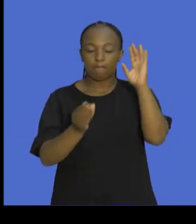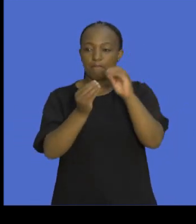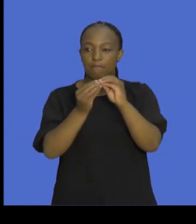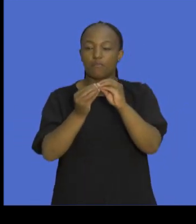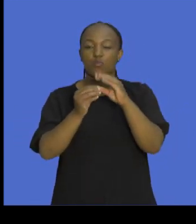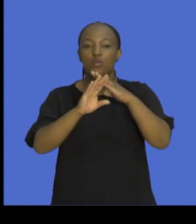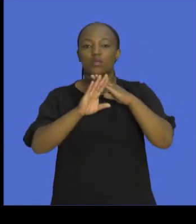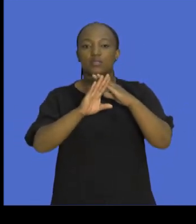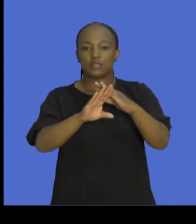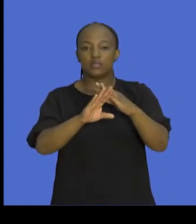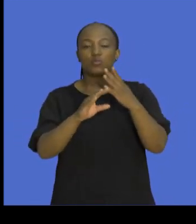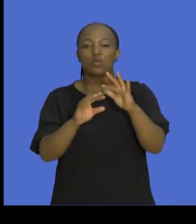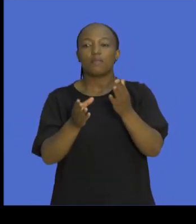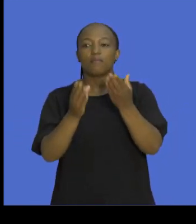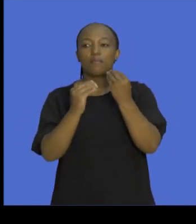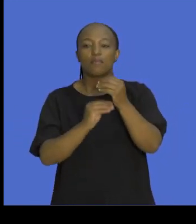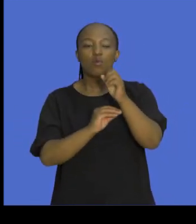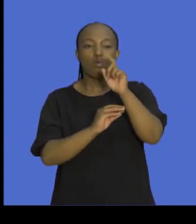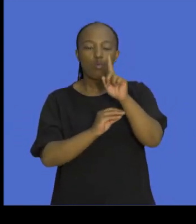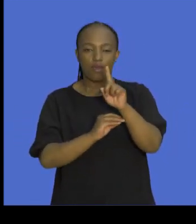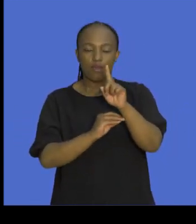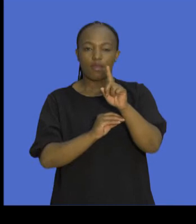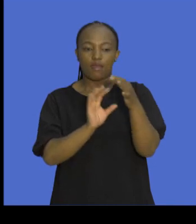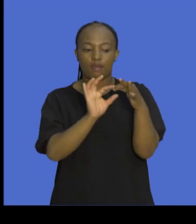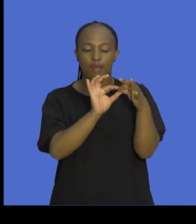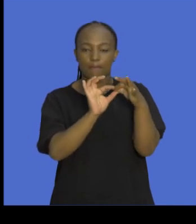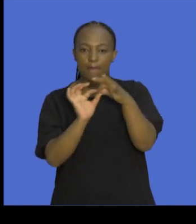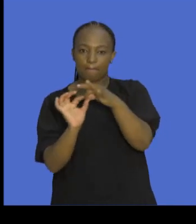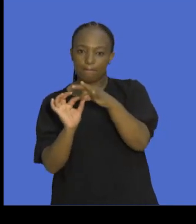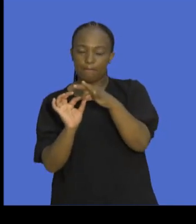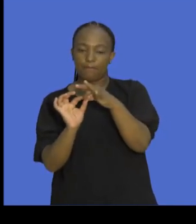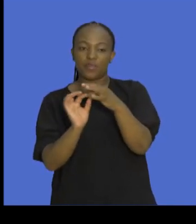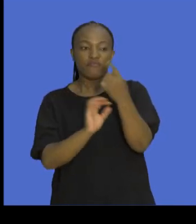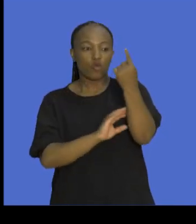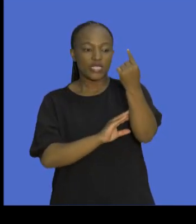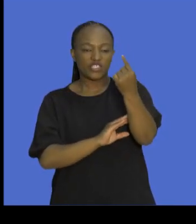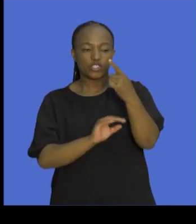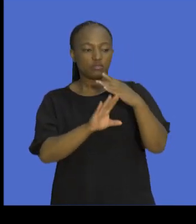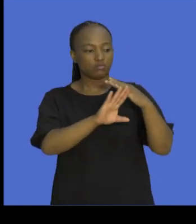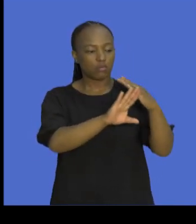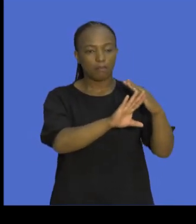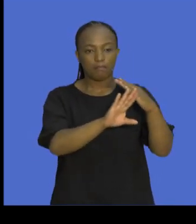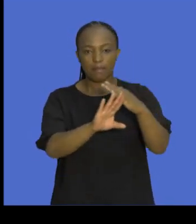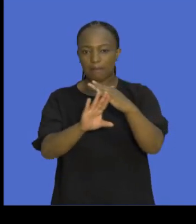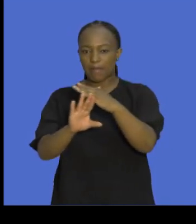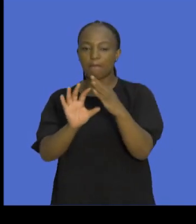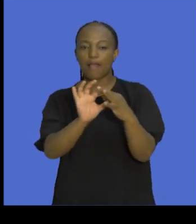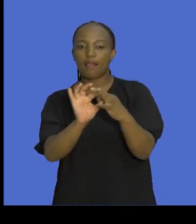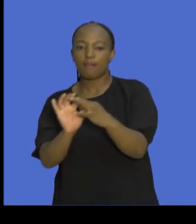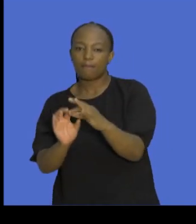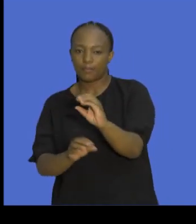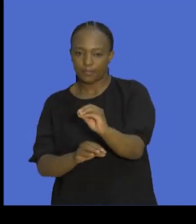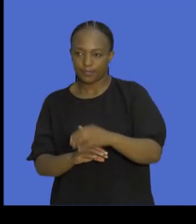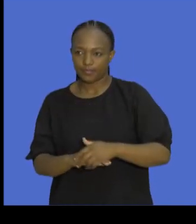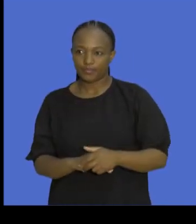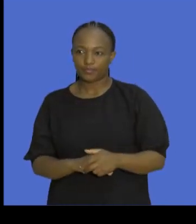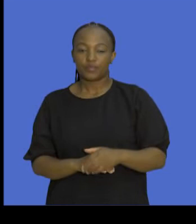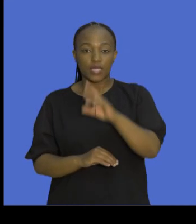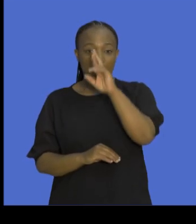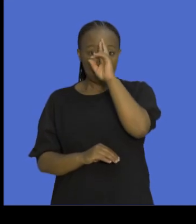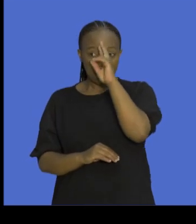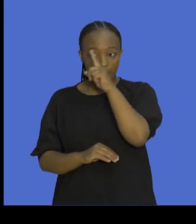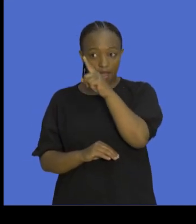the total resistance, we would actually consider the reciprocal of each resistor as a sum. But